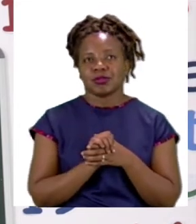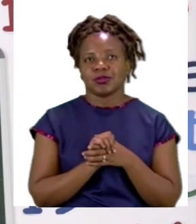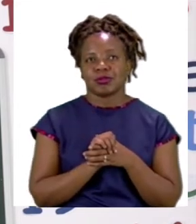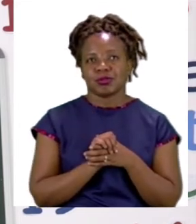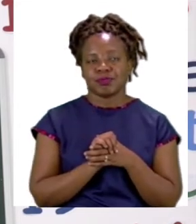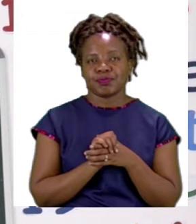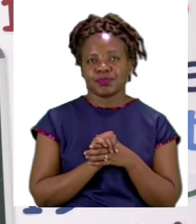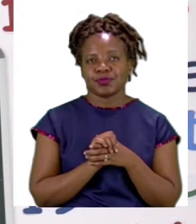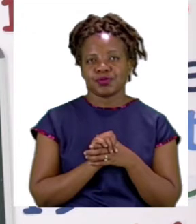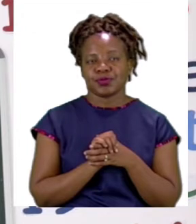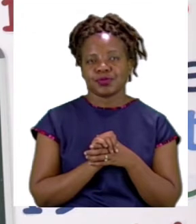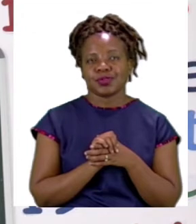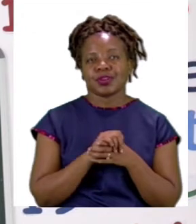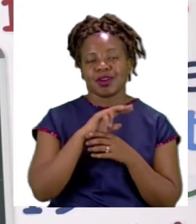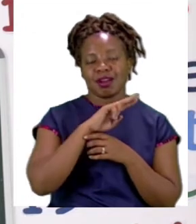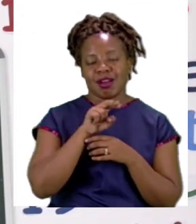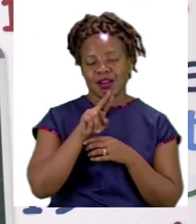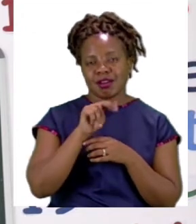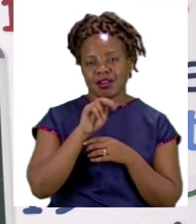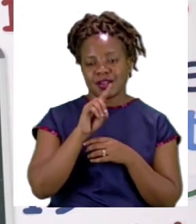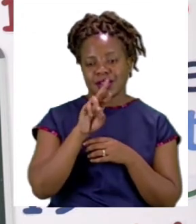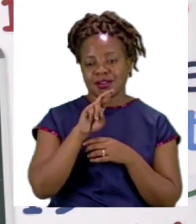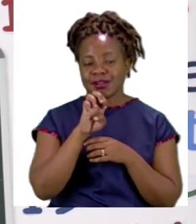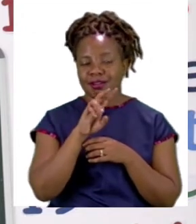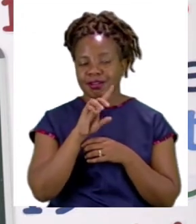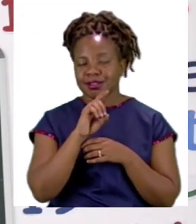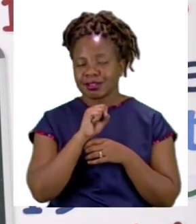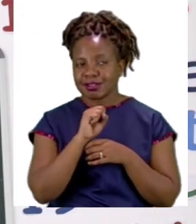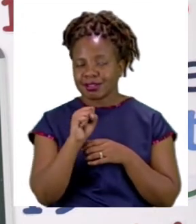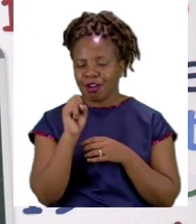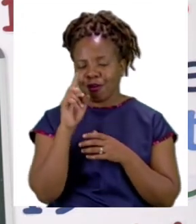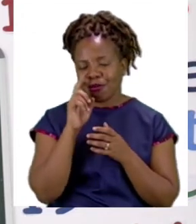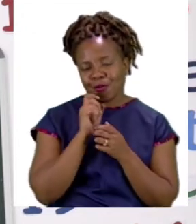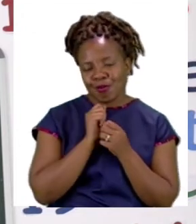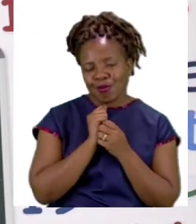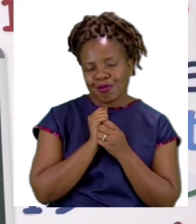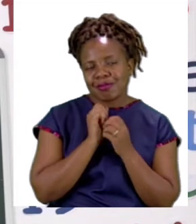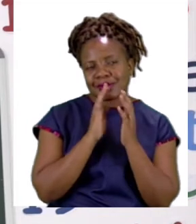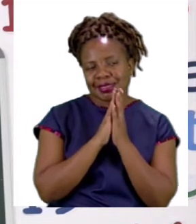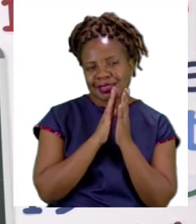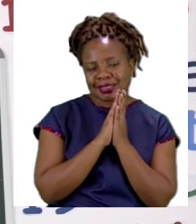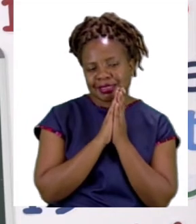Grandpa Hundreds and we say, Grandpa Hundreds, we don't have enough to take away.